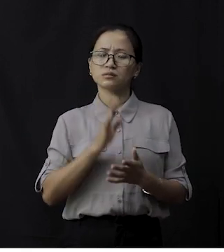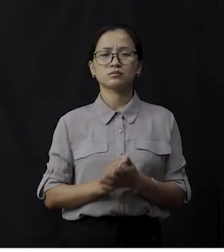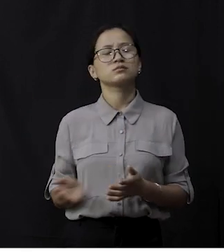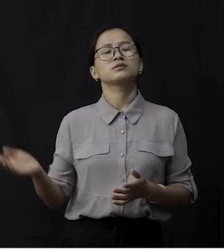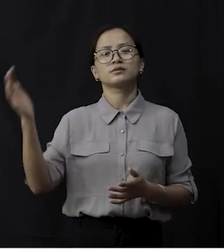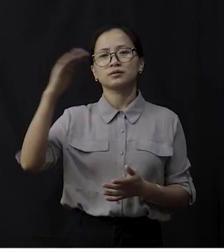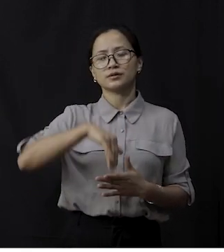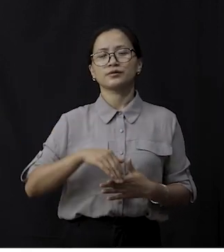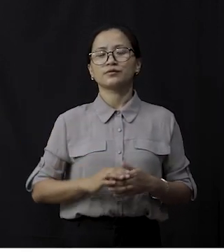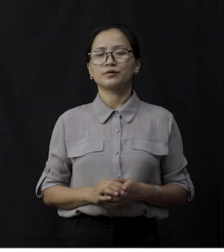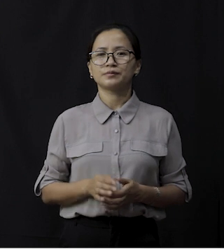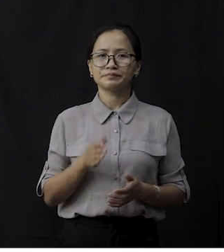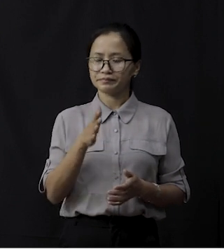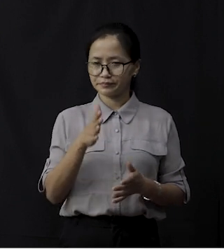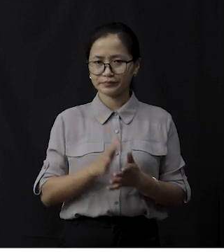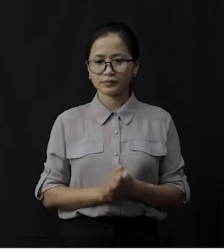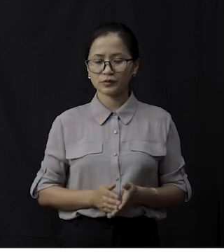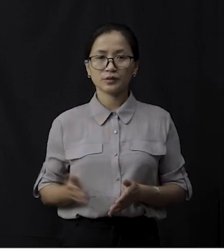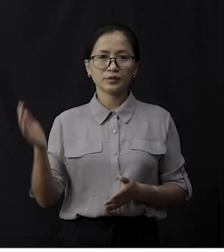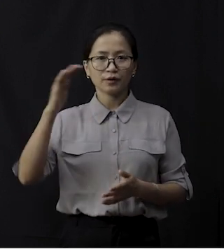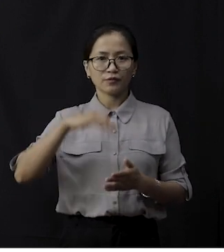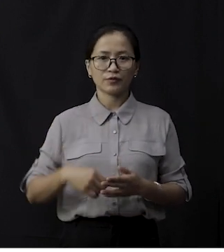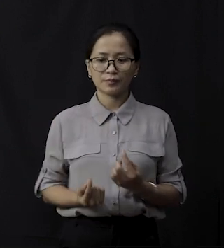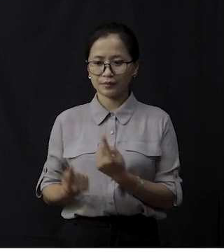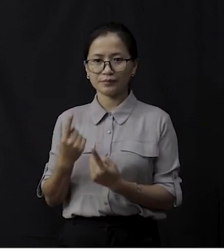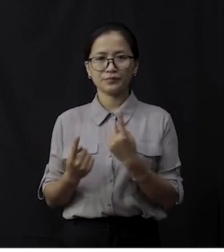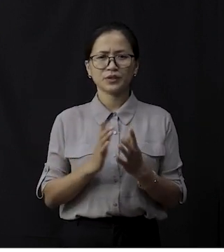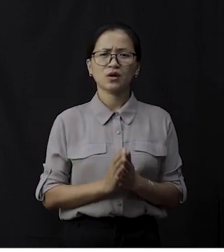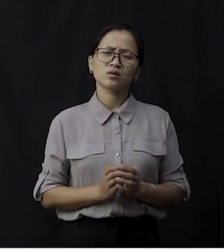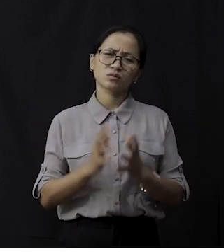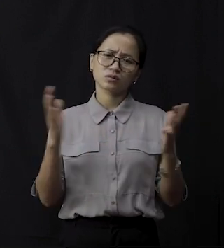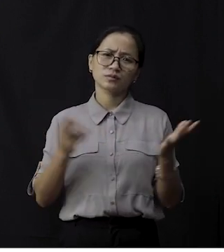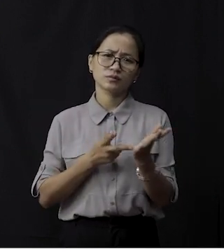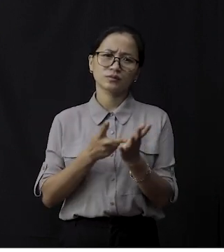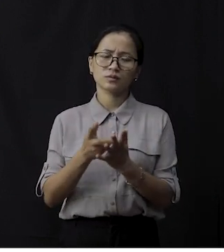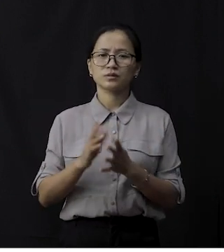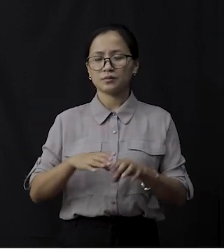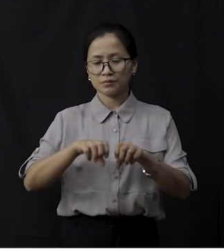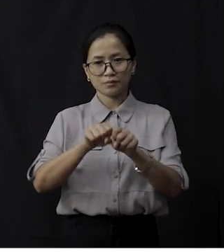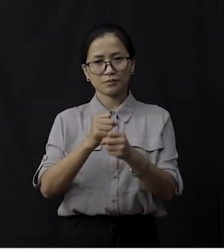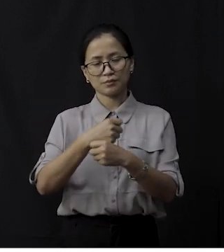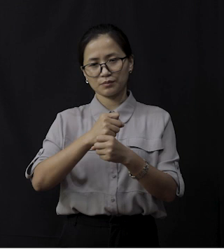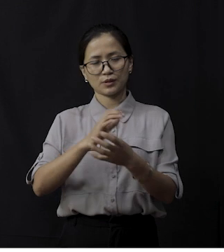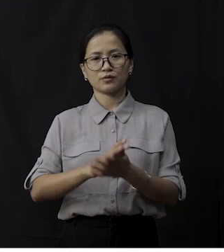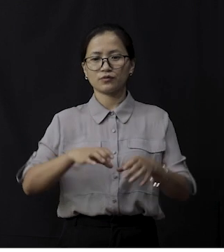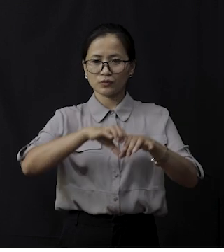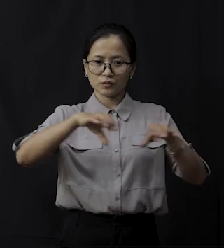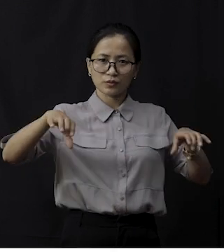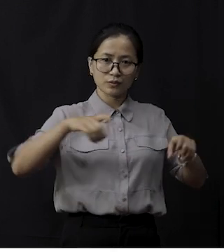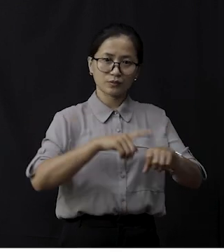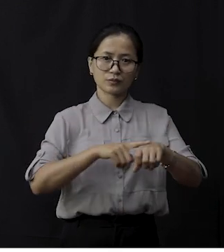came from plants. Most of the houses, especially in the villages, they're made of wood. They're made of